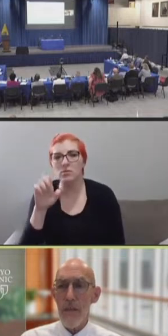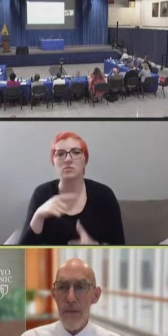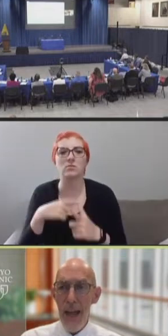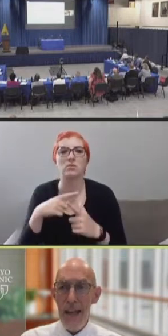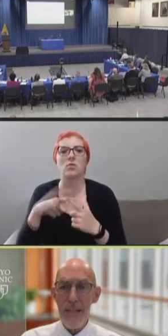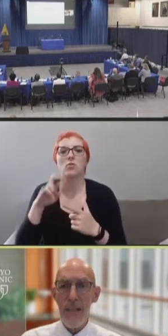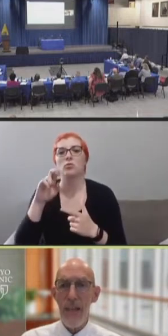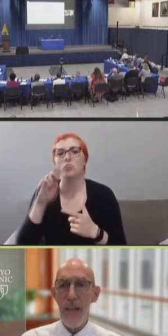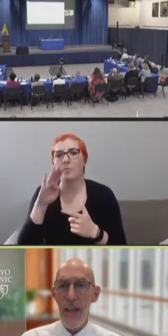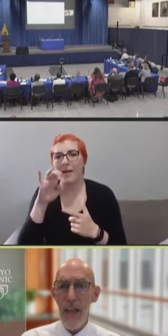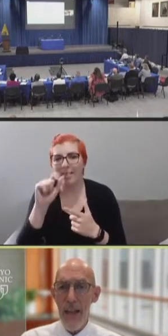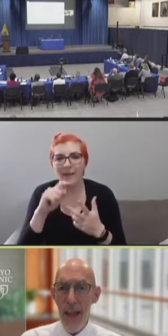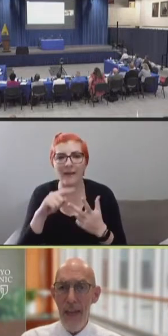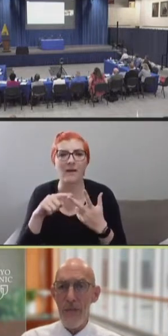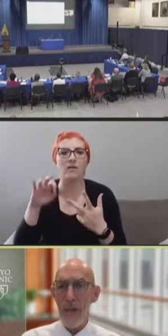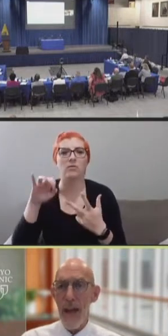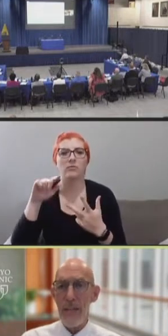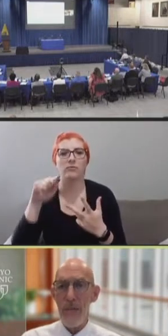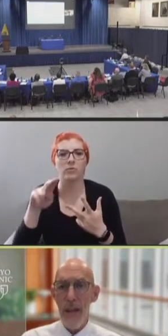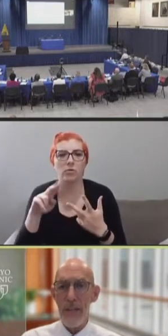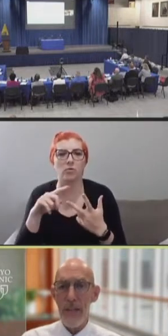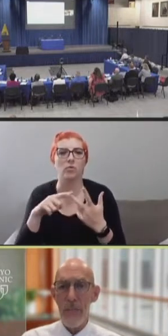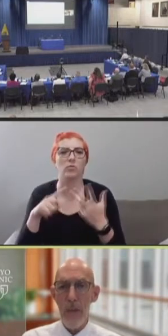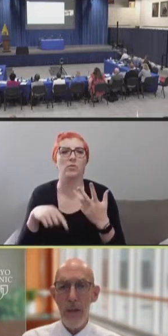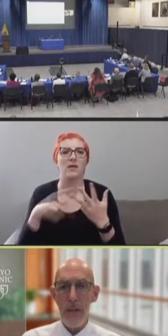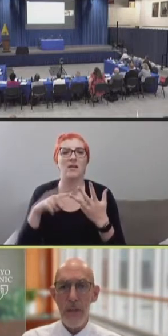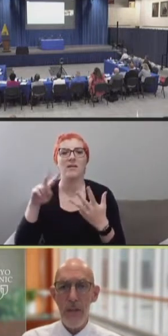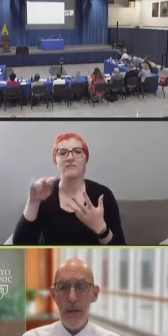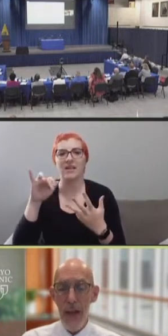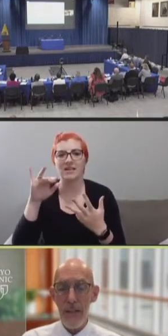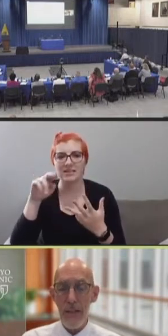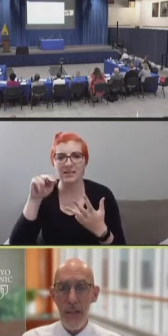influenza, vaccinia, and anthrax vaccines.